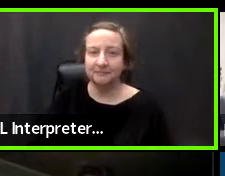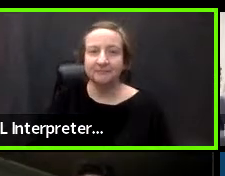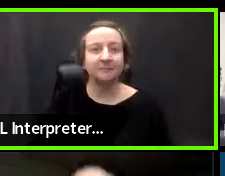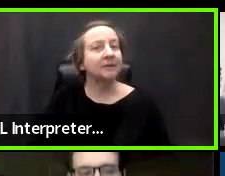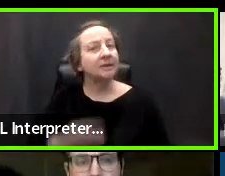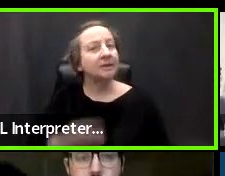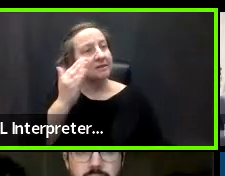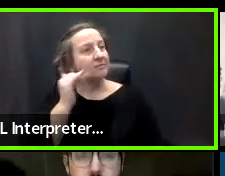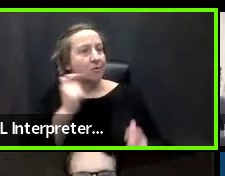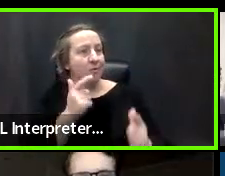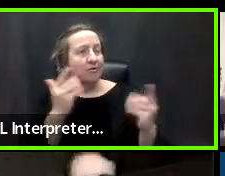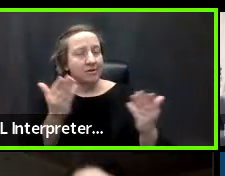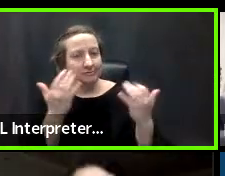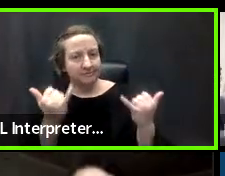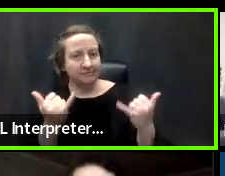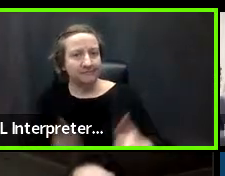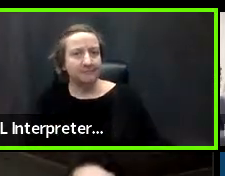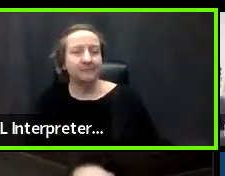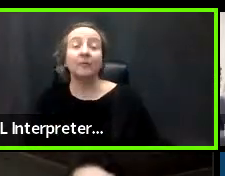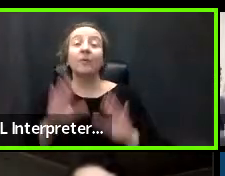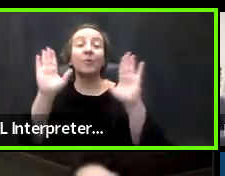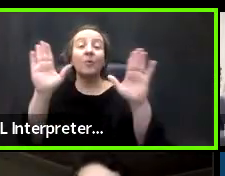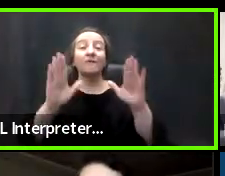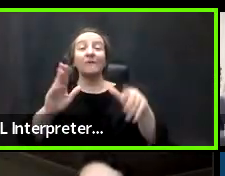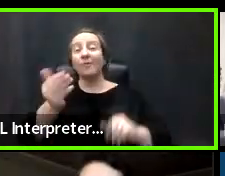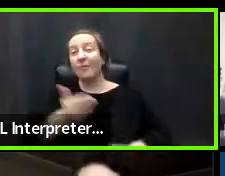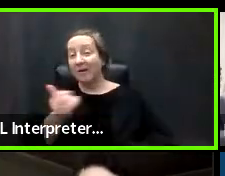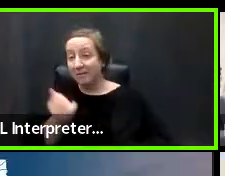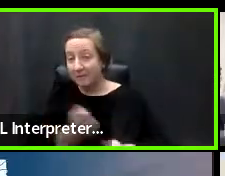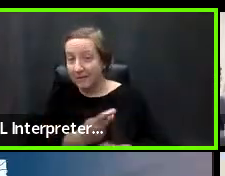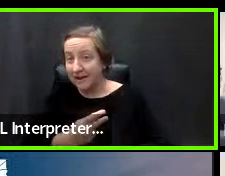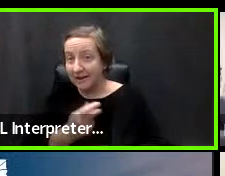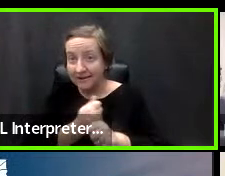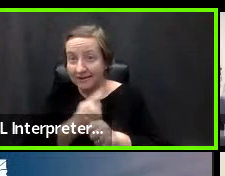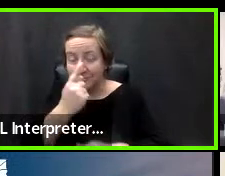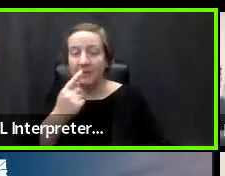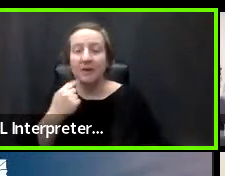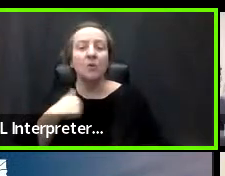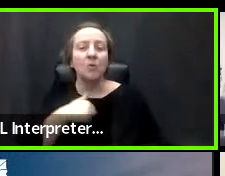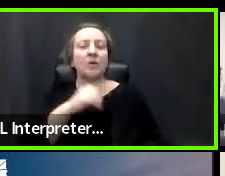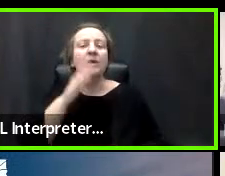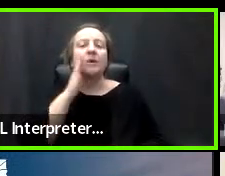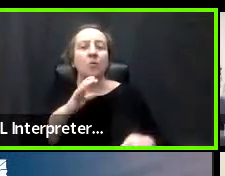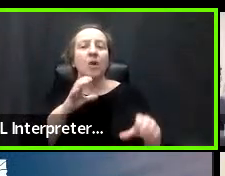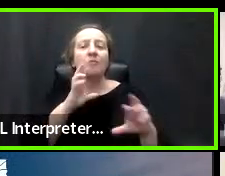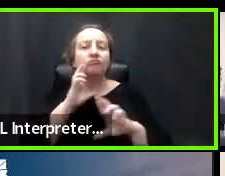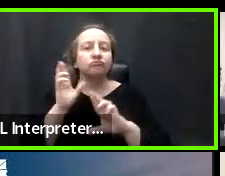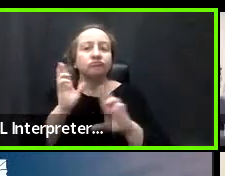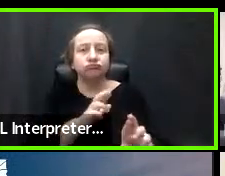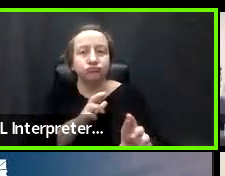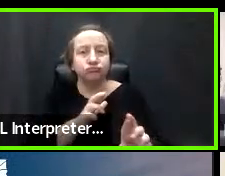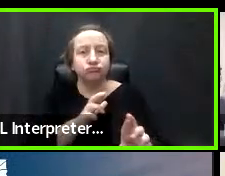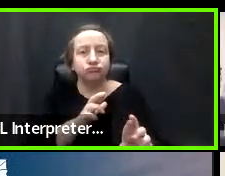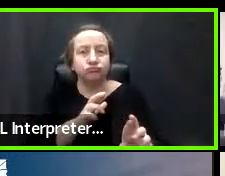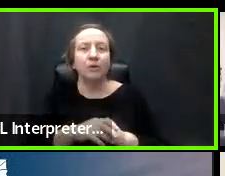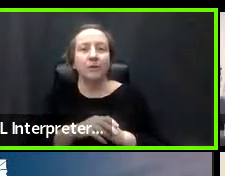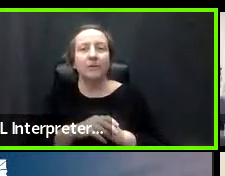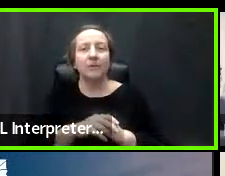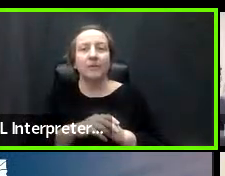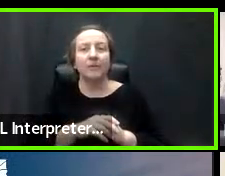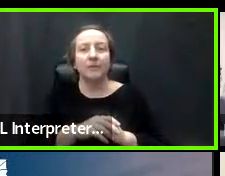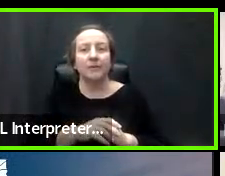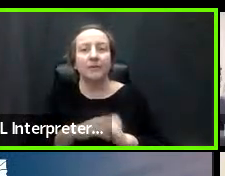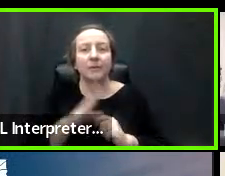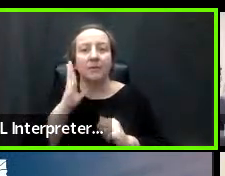Looks like they're all here, Johnell. Wonderful. So welcome back, everyone. We are going to do report out, and we will